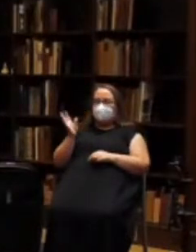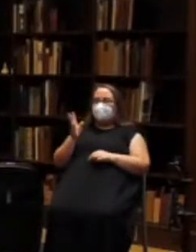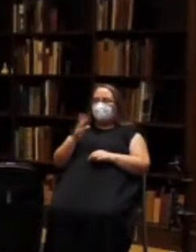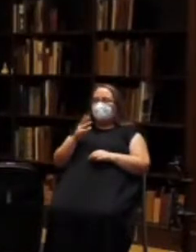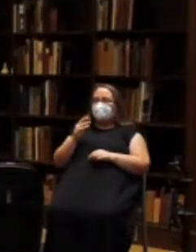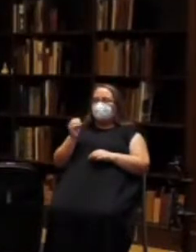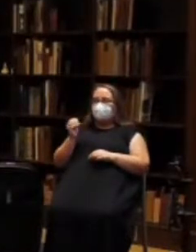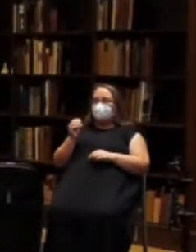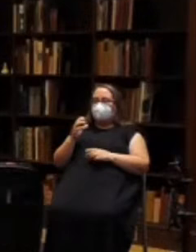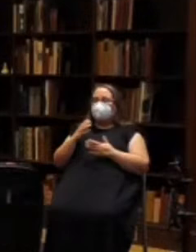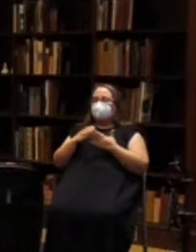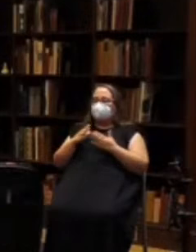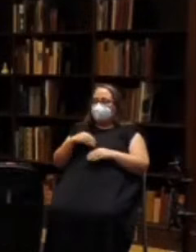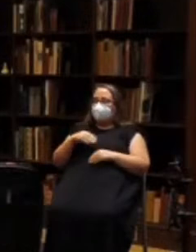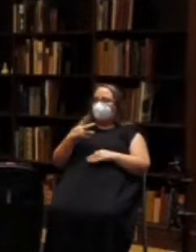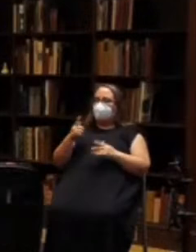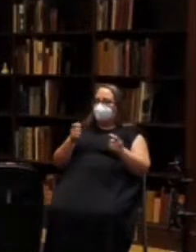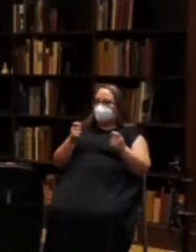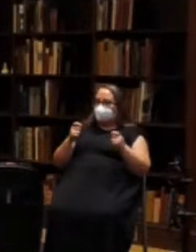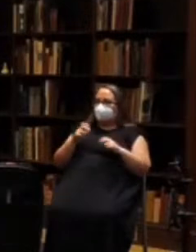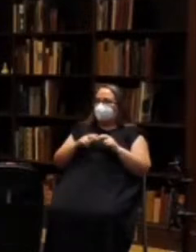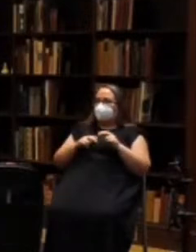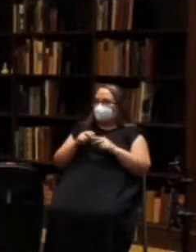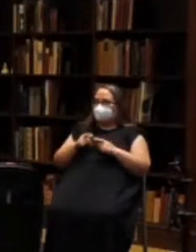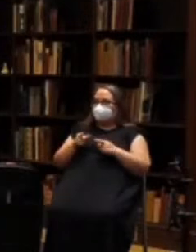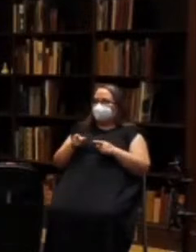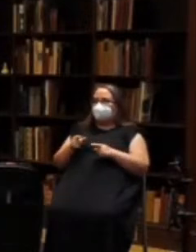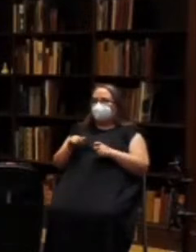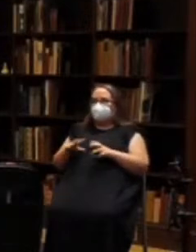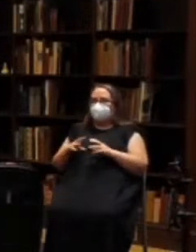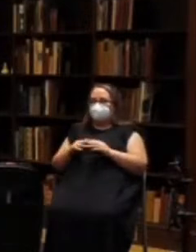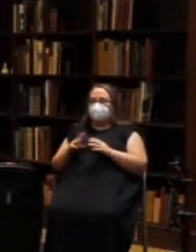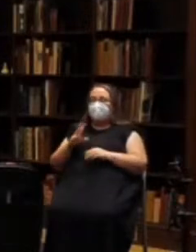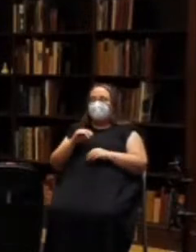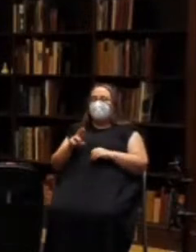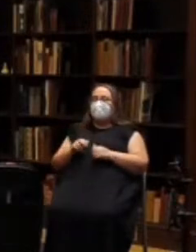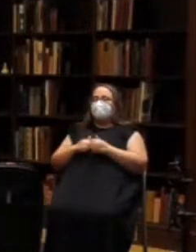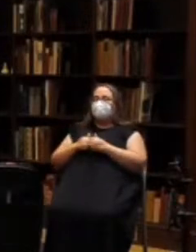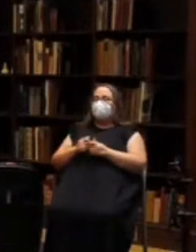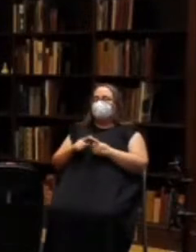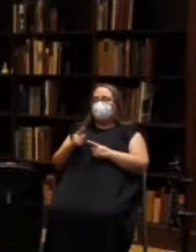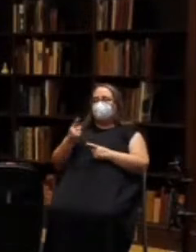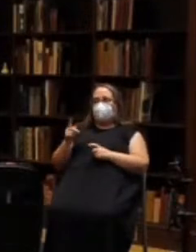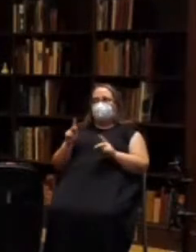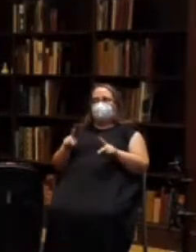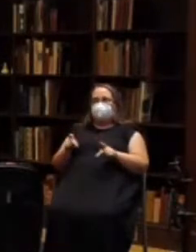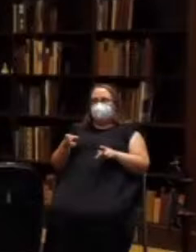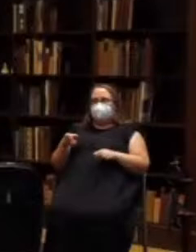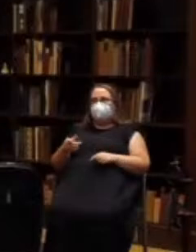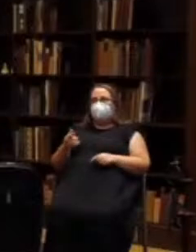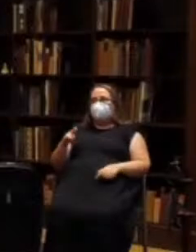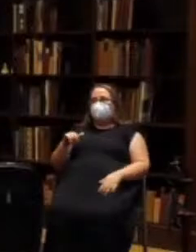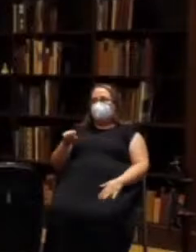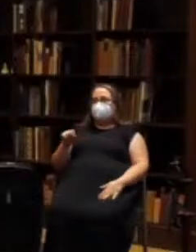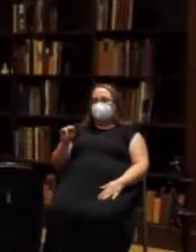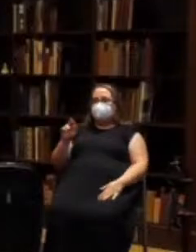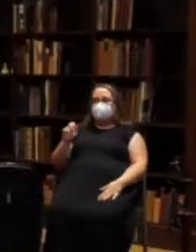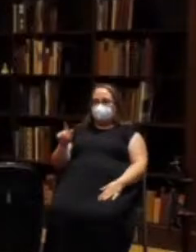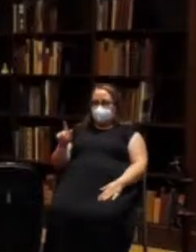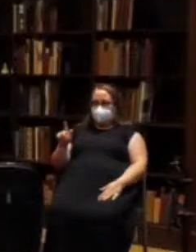And some of the white management of the building was at this meeting, right? And according to one of the residents who was there, a woman named Gladys